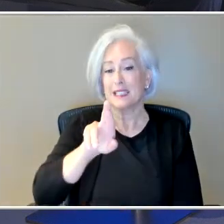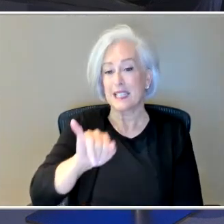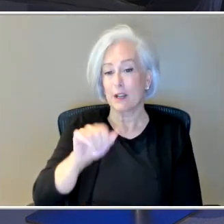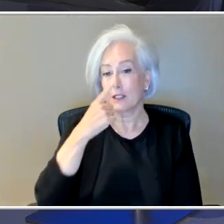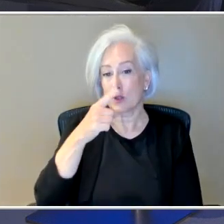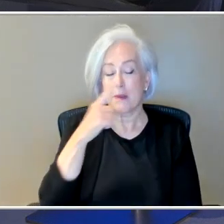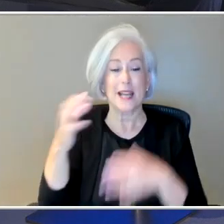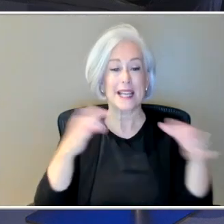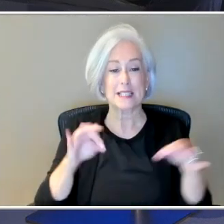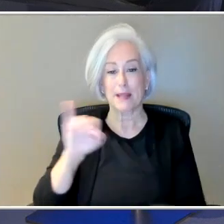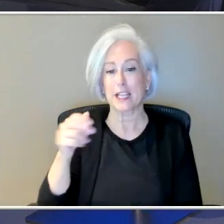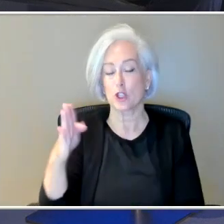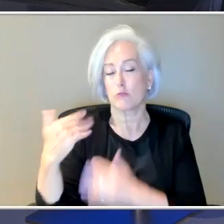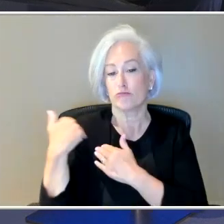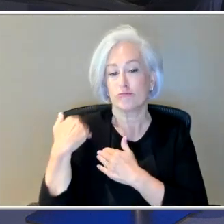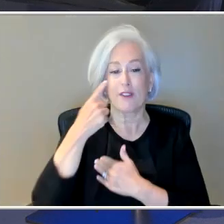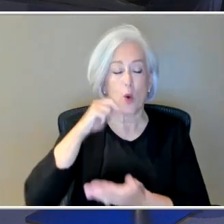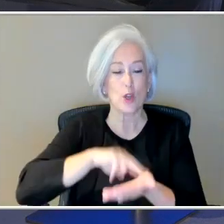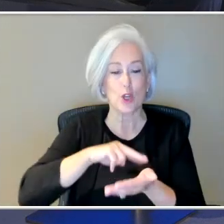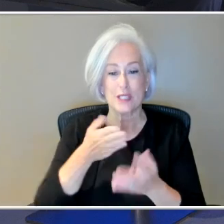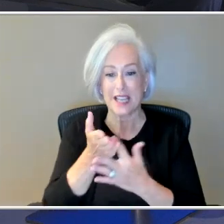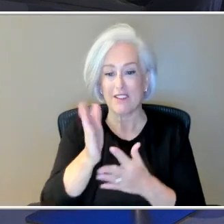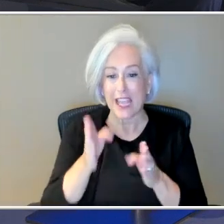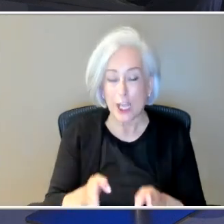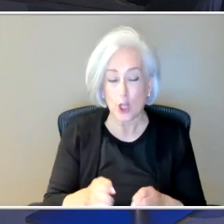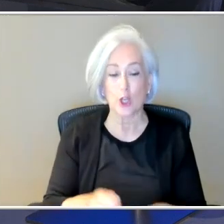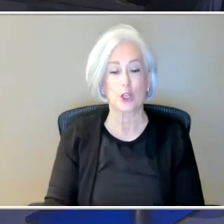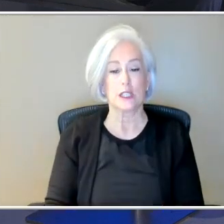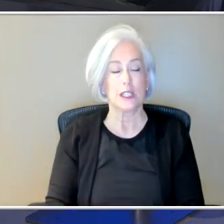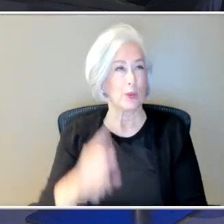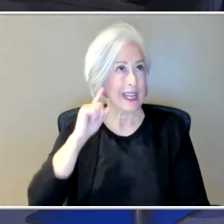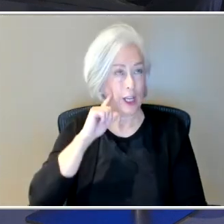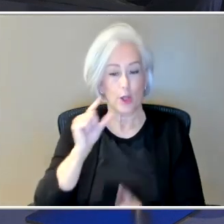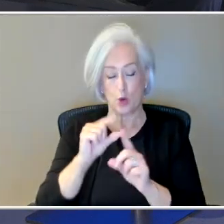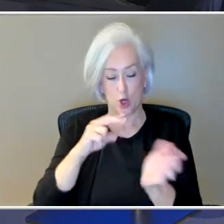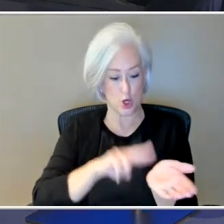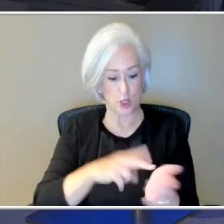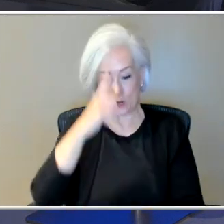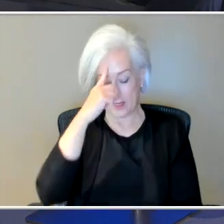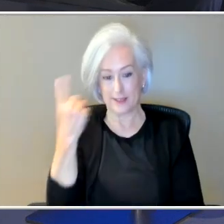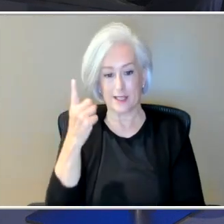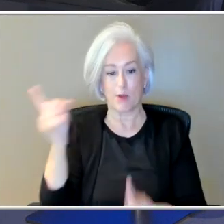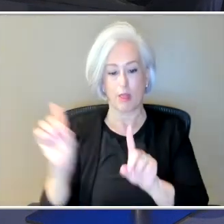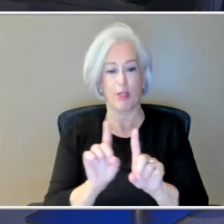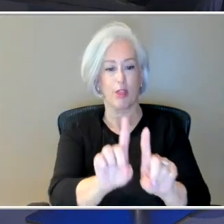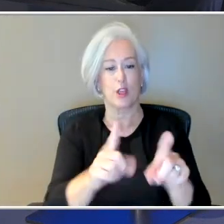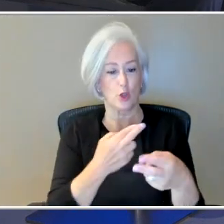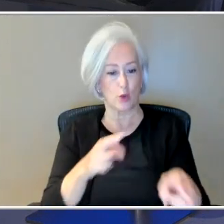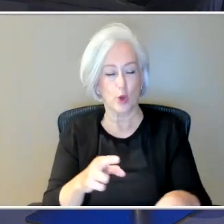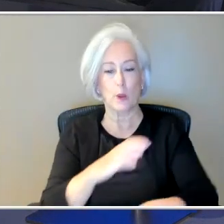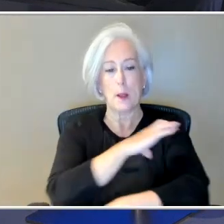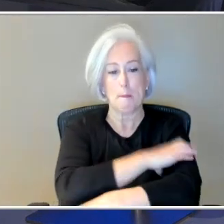the job duties of a nurse navigator, because when we think of nurse, we usually think of somebody who walks us back to the room and takes our blood pressure at a